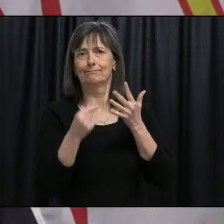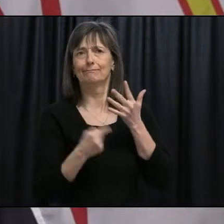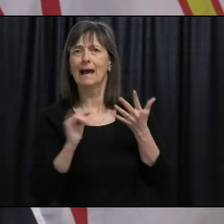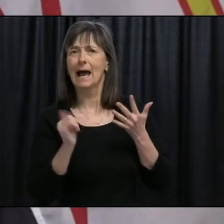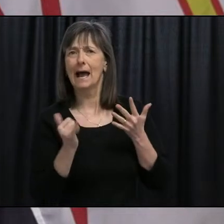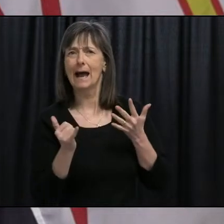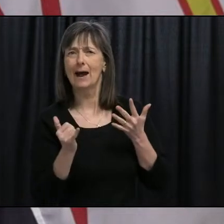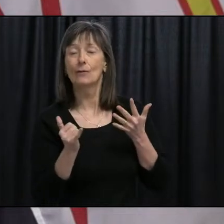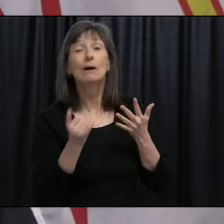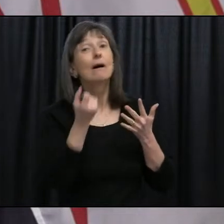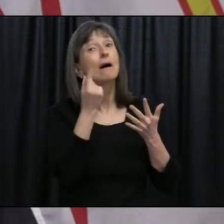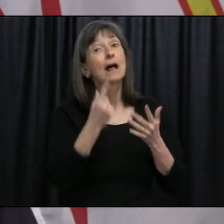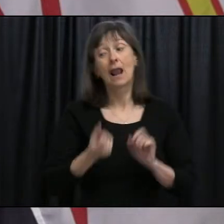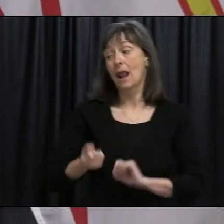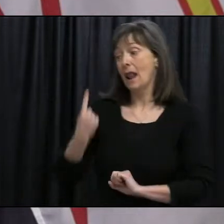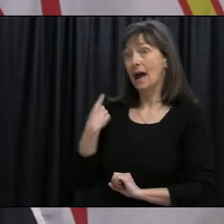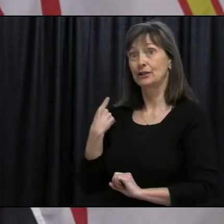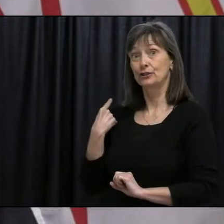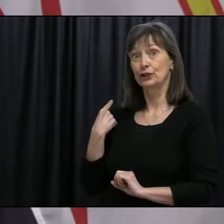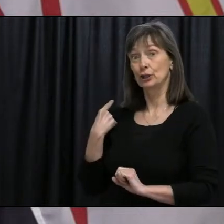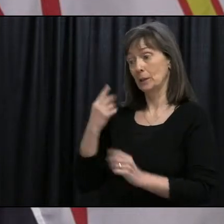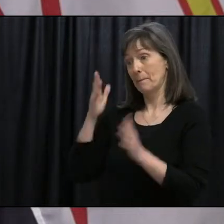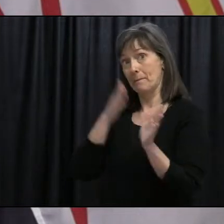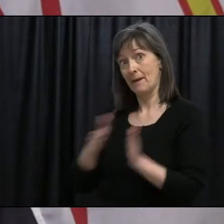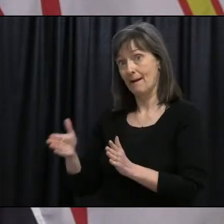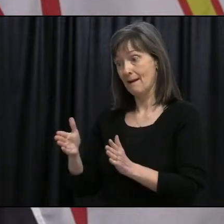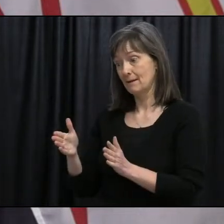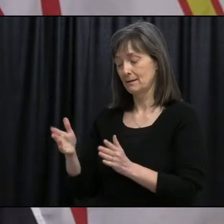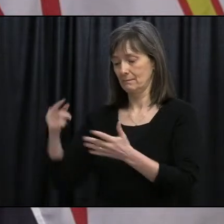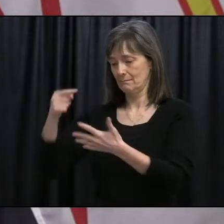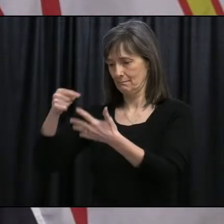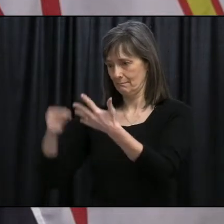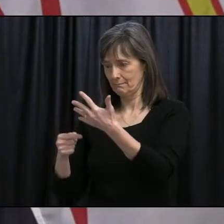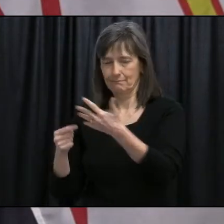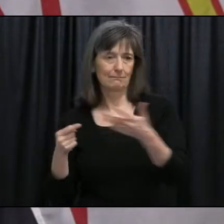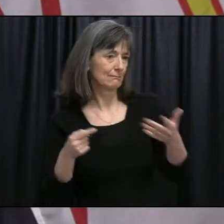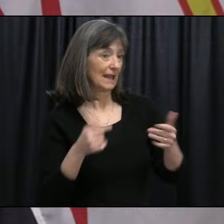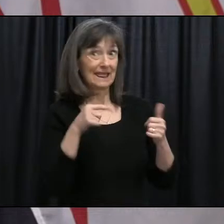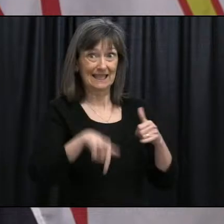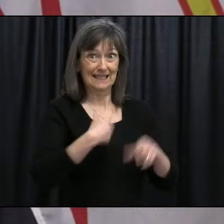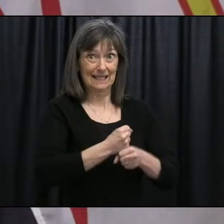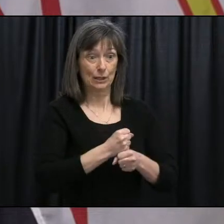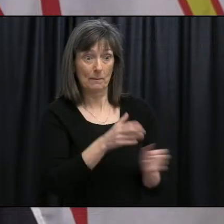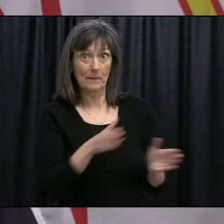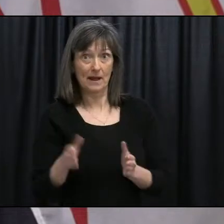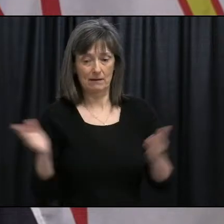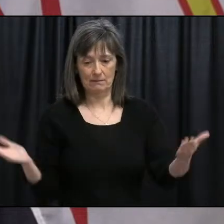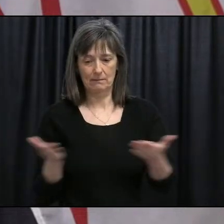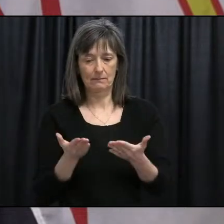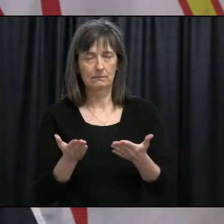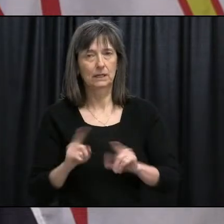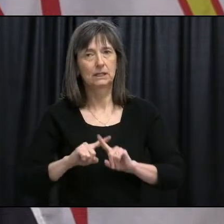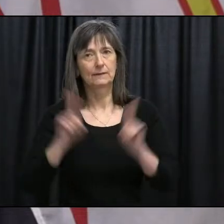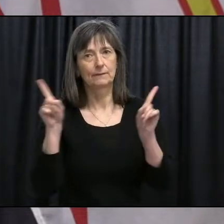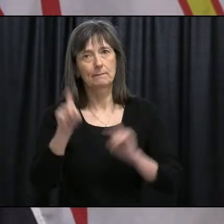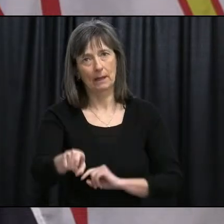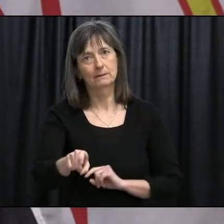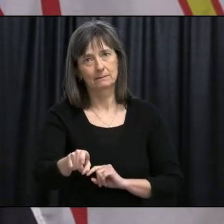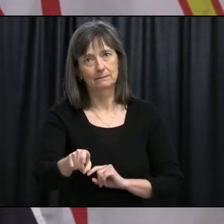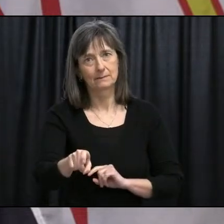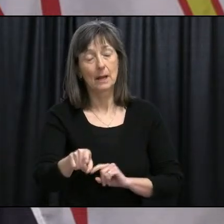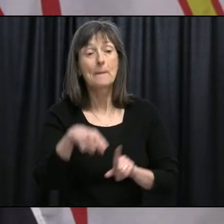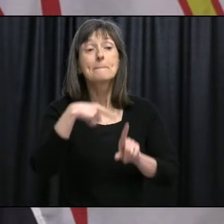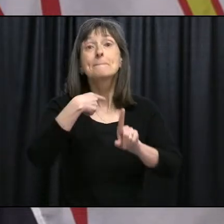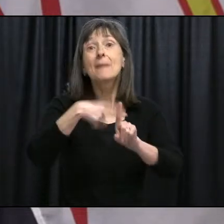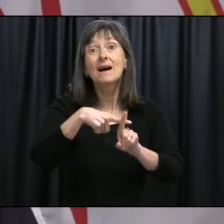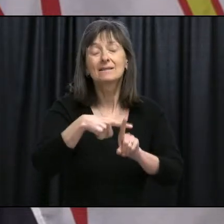consider how team sports can resume with reduced contacts in light of variants of concern and epidemiology,